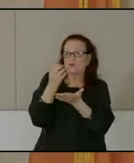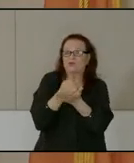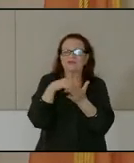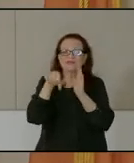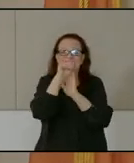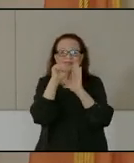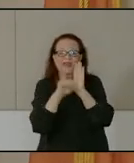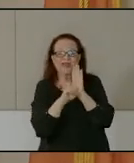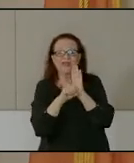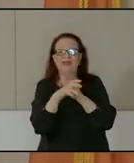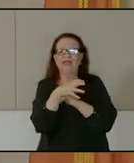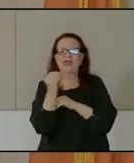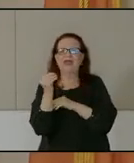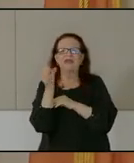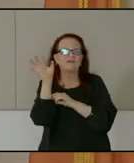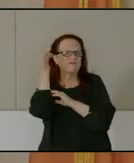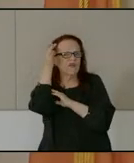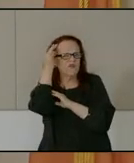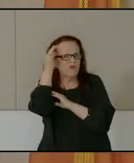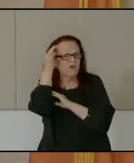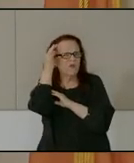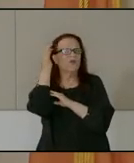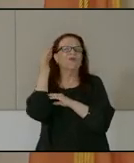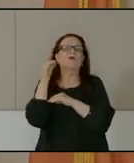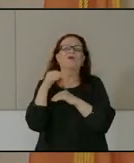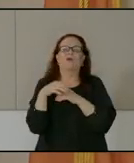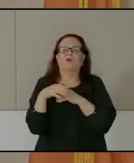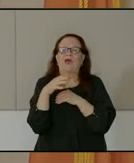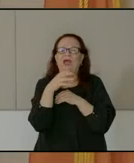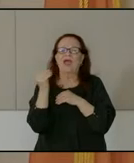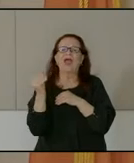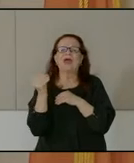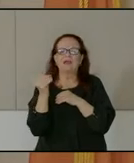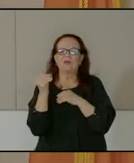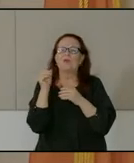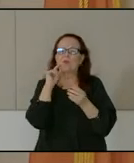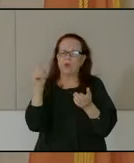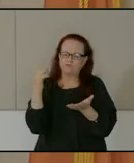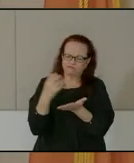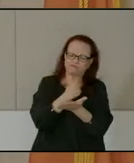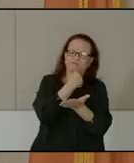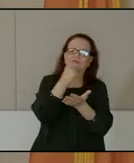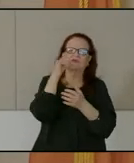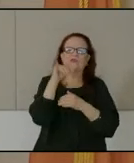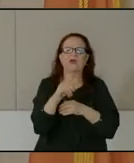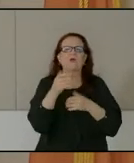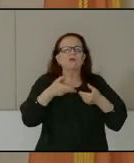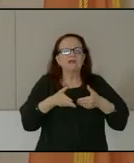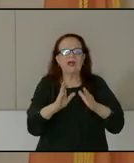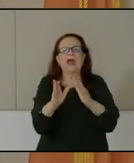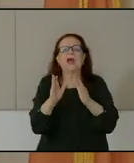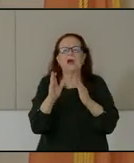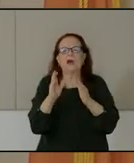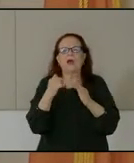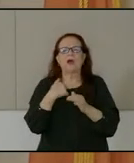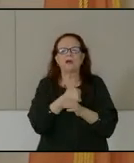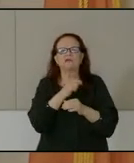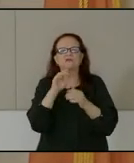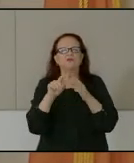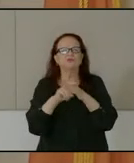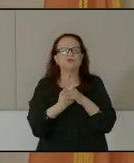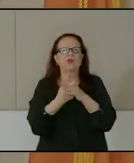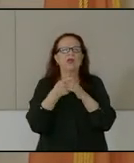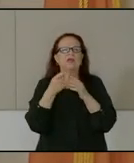and federal level that the county can also be taking advantage of. And so this will allow the county to generate so many